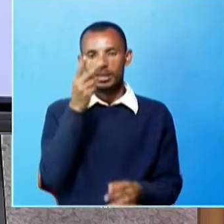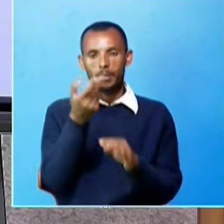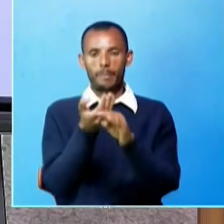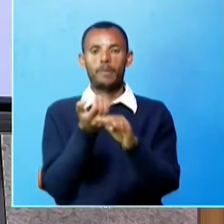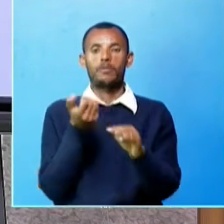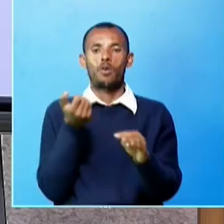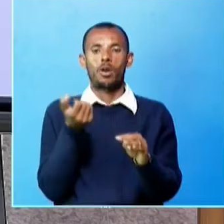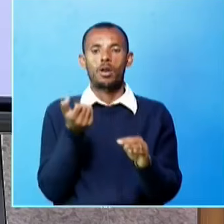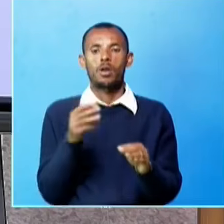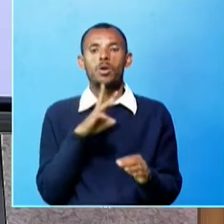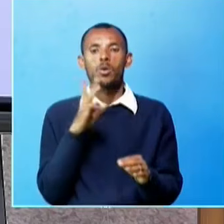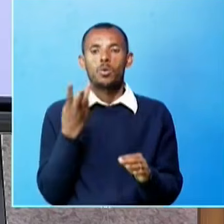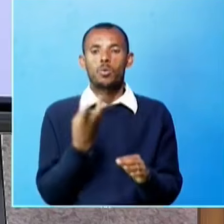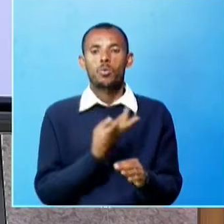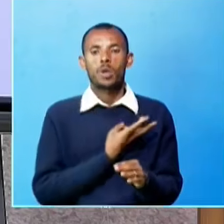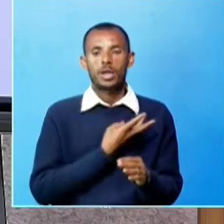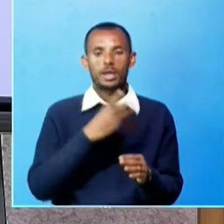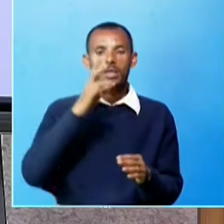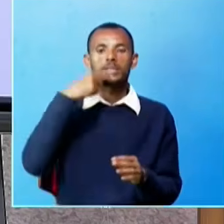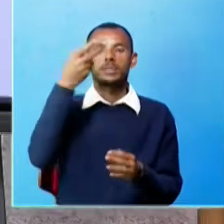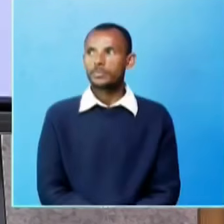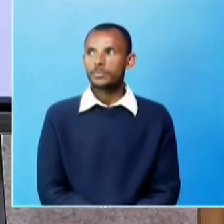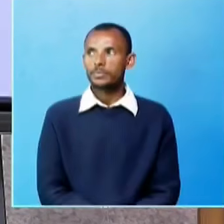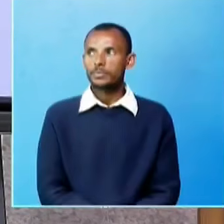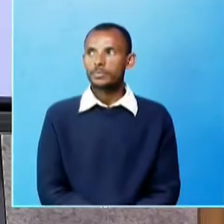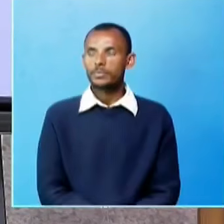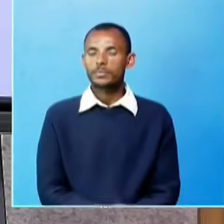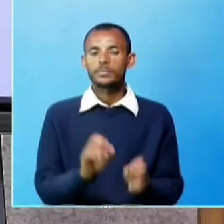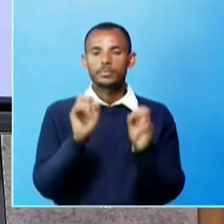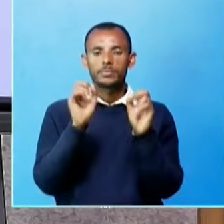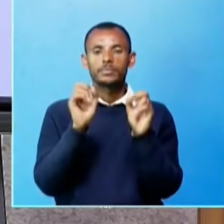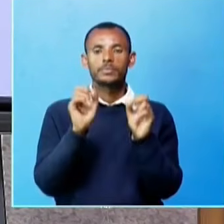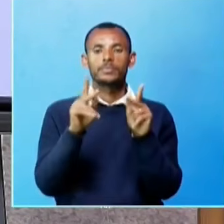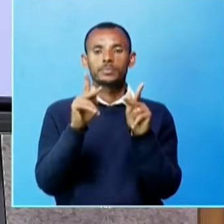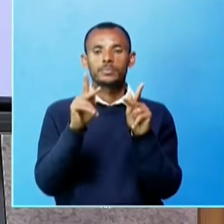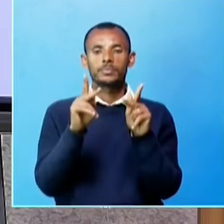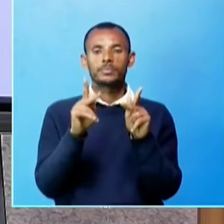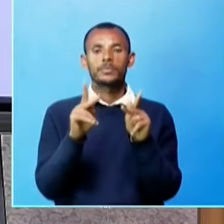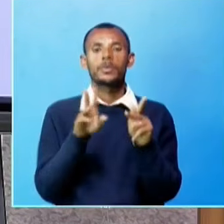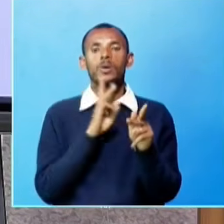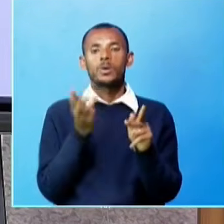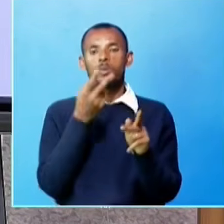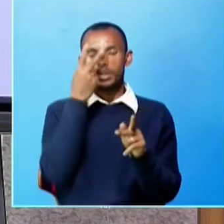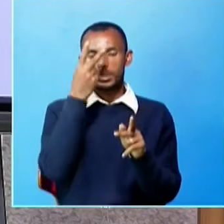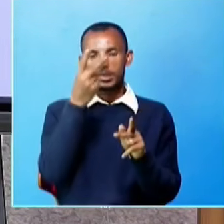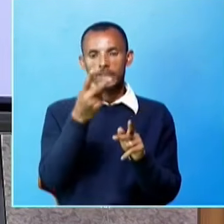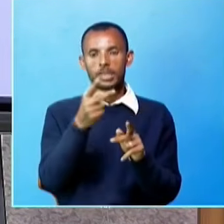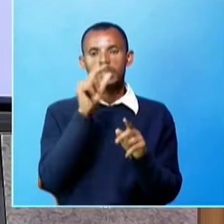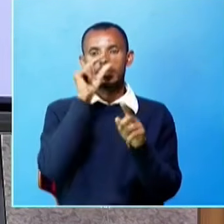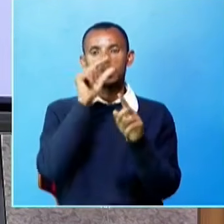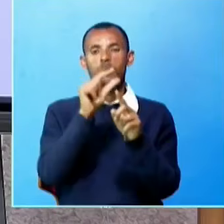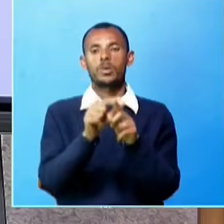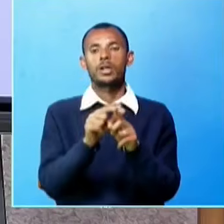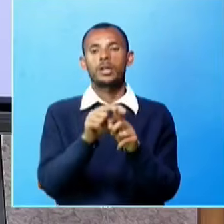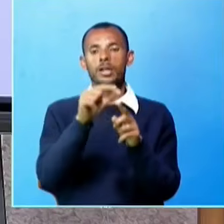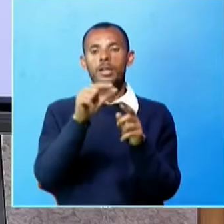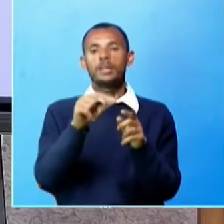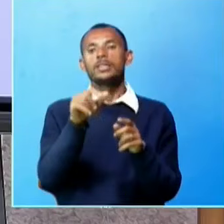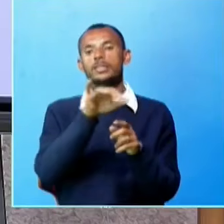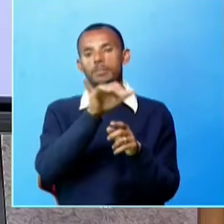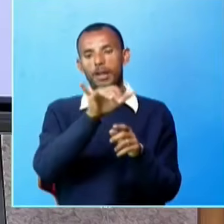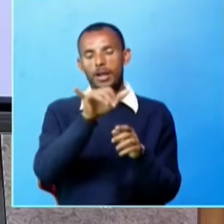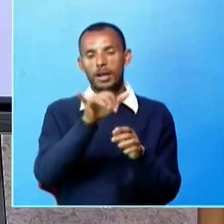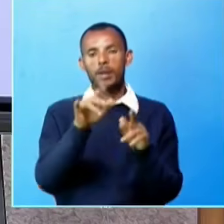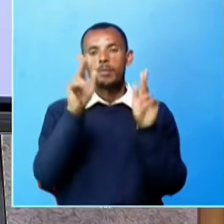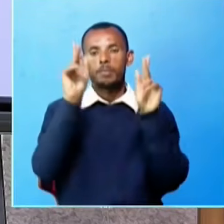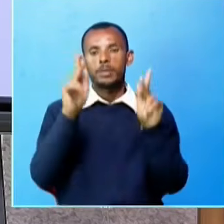before, we said that, okay, we have seen the terminologies associated with prism.